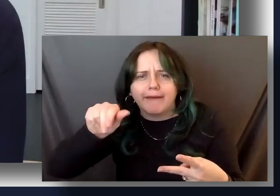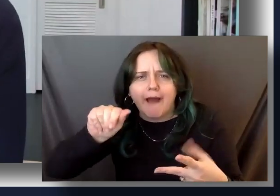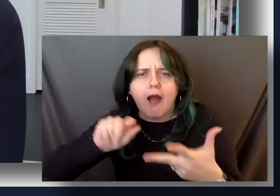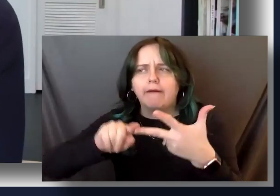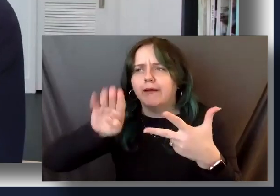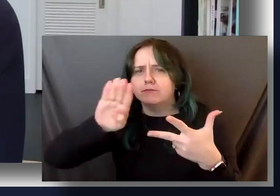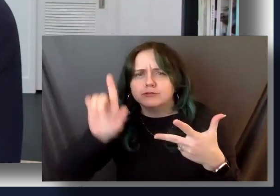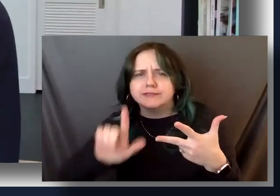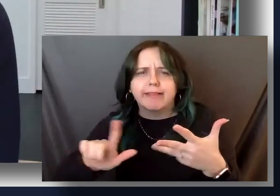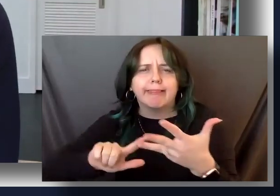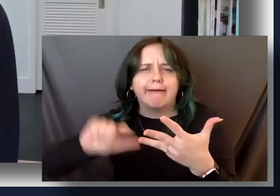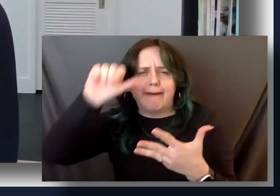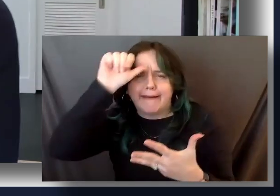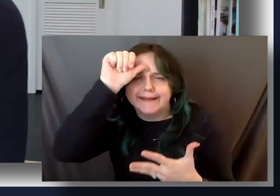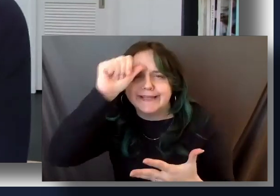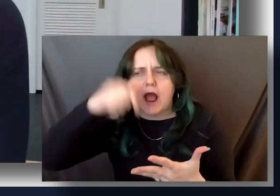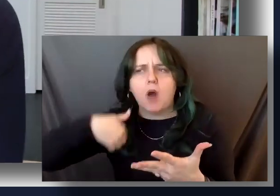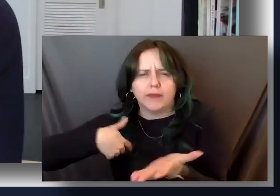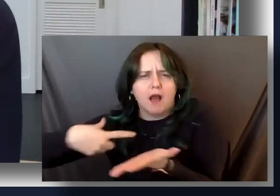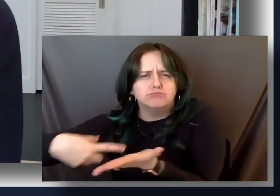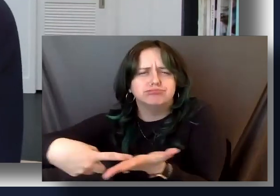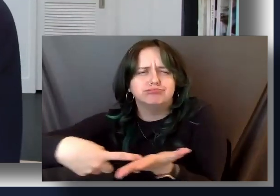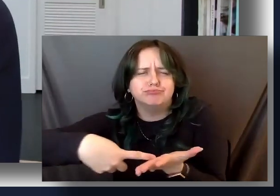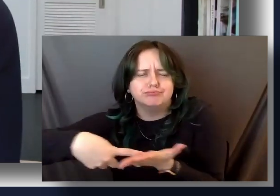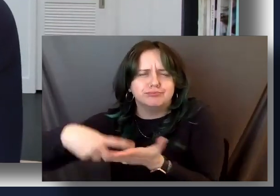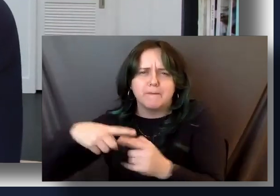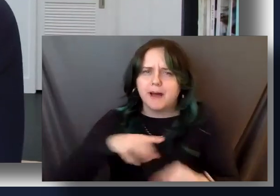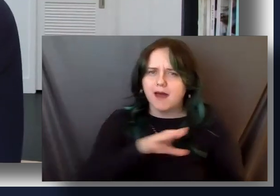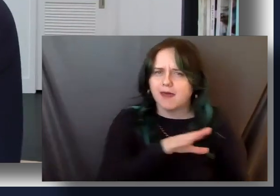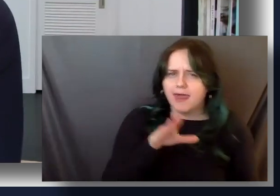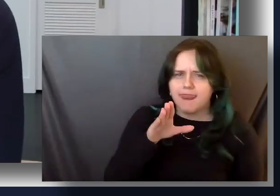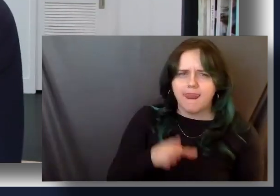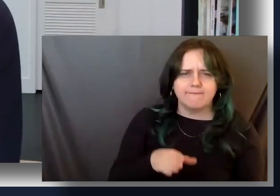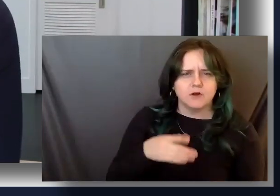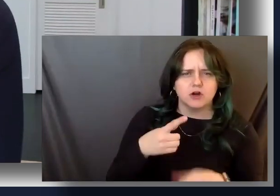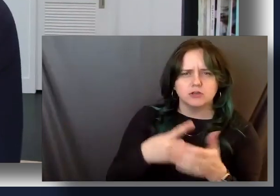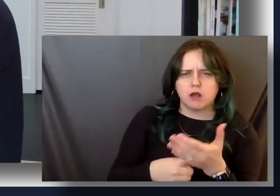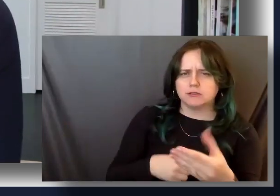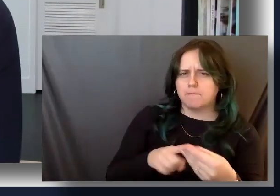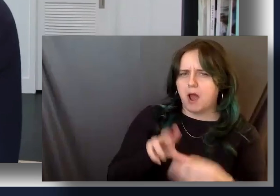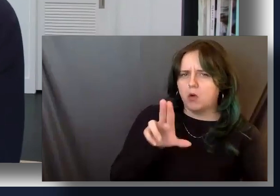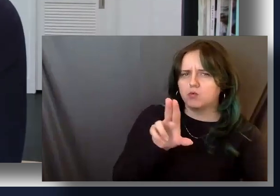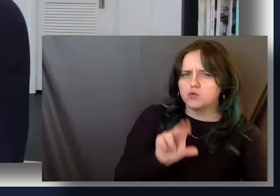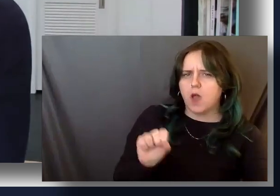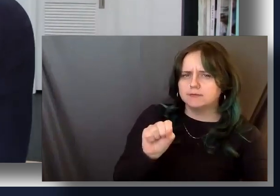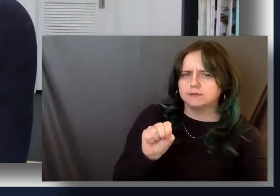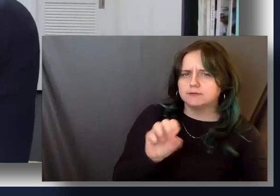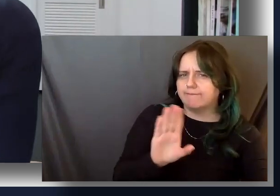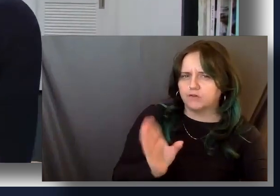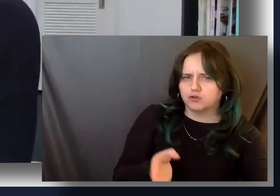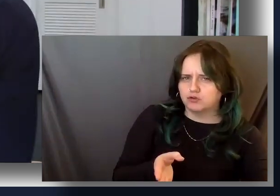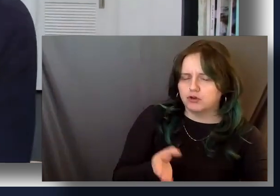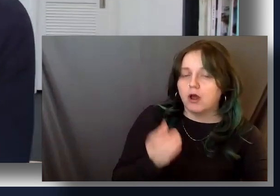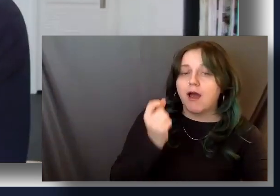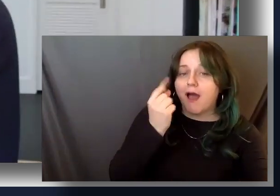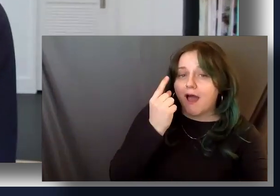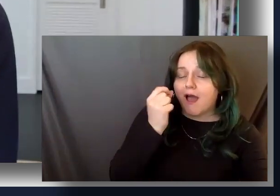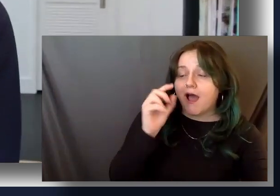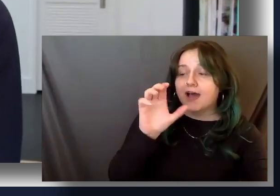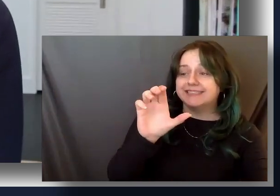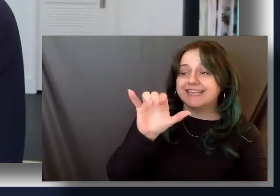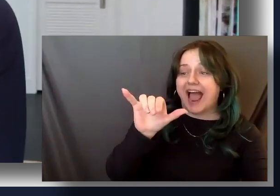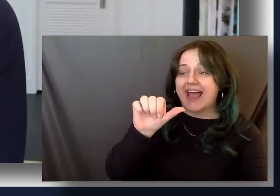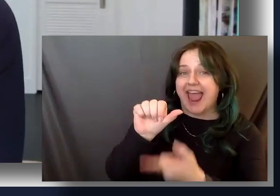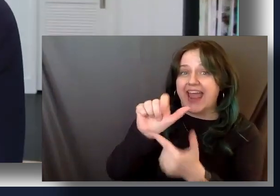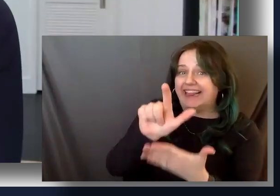and Brazil and India, we never, ever talked about the United States. And that's because the CIA